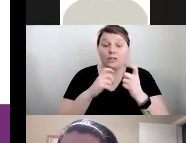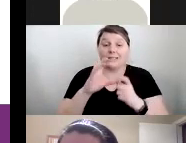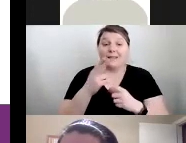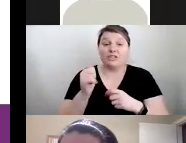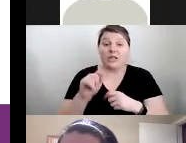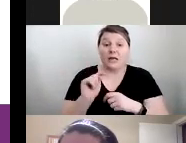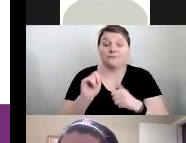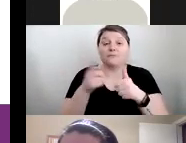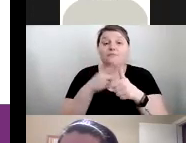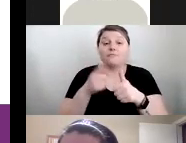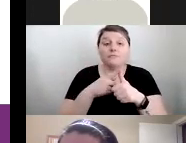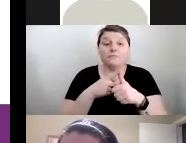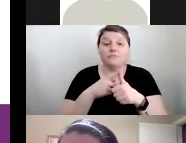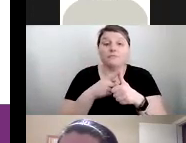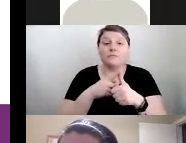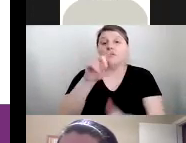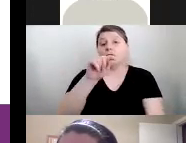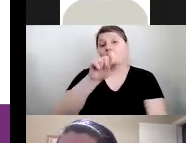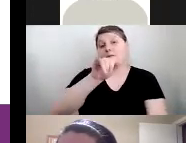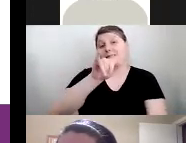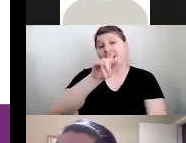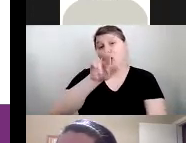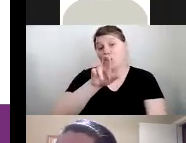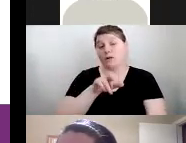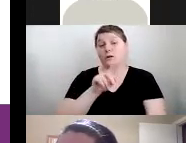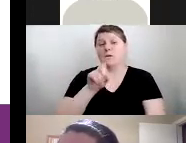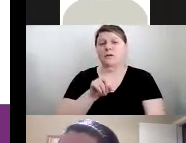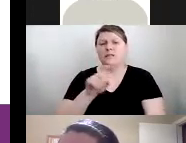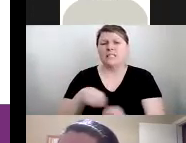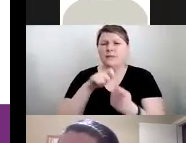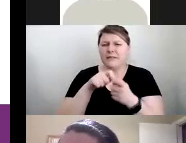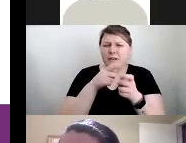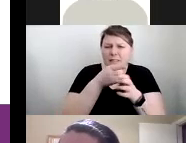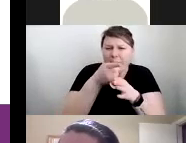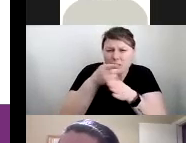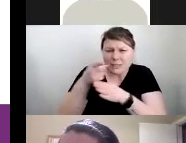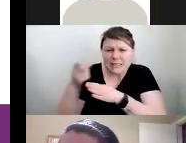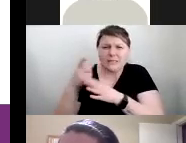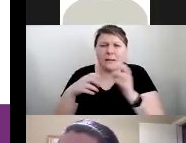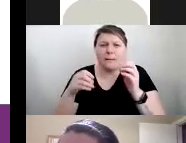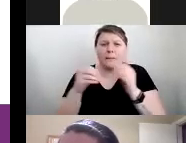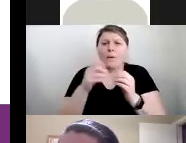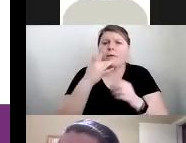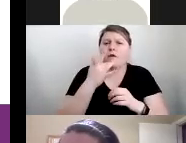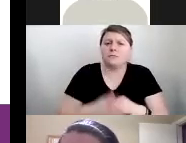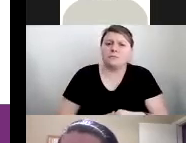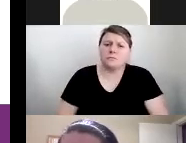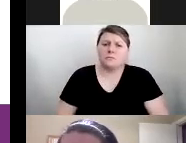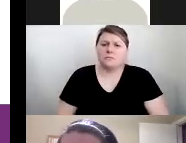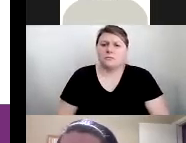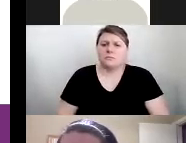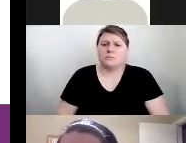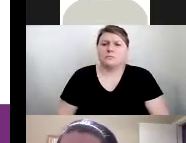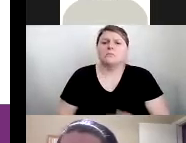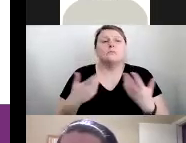The first one is from Taylor, and the question is, are certain specialties more preferred? Yeah,